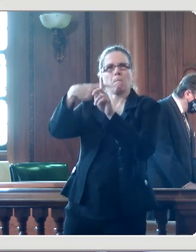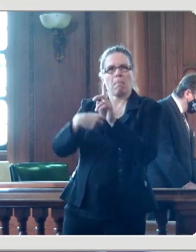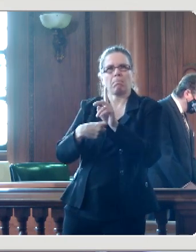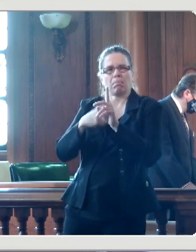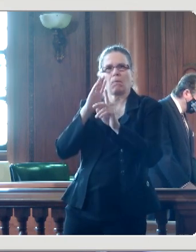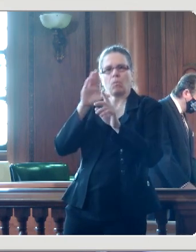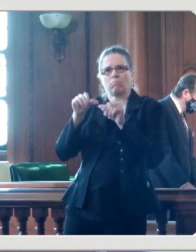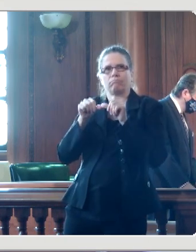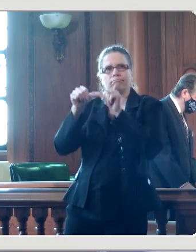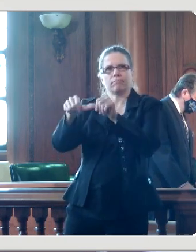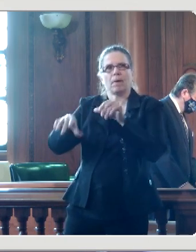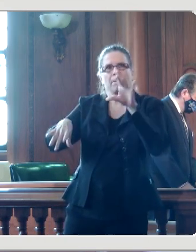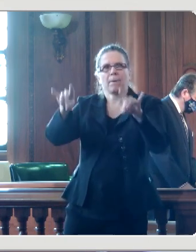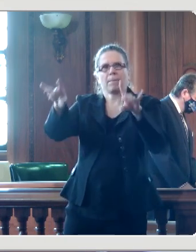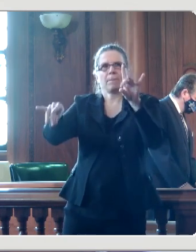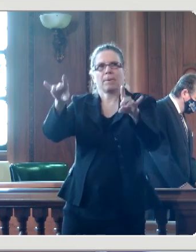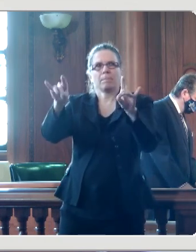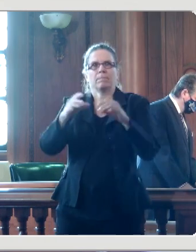of your